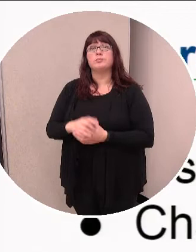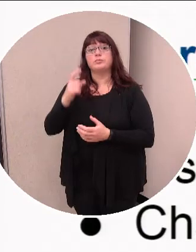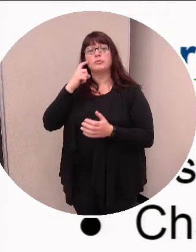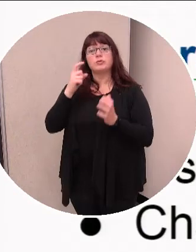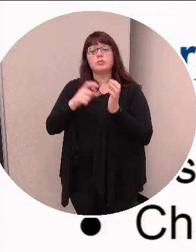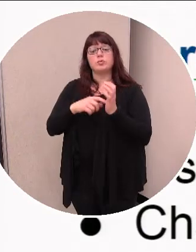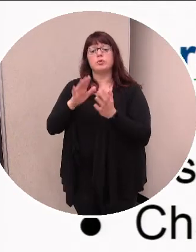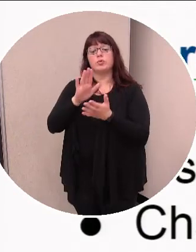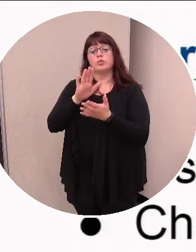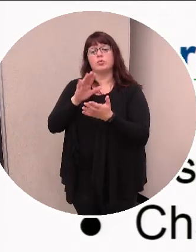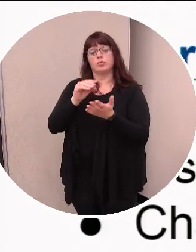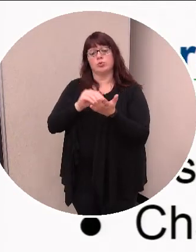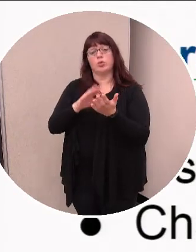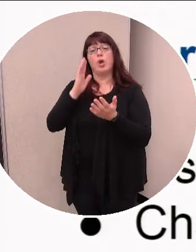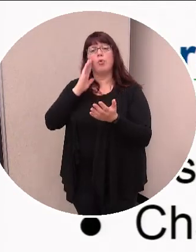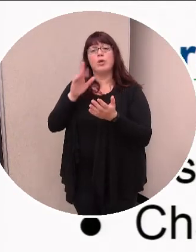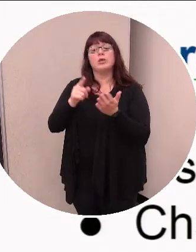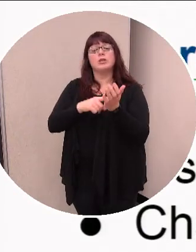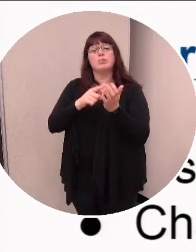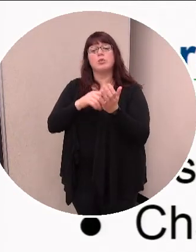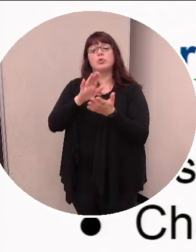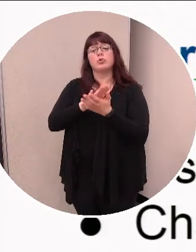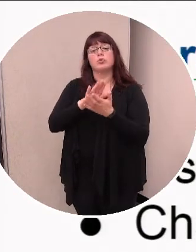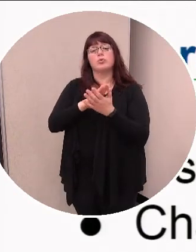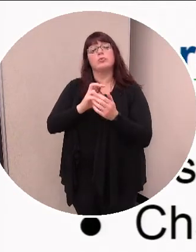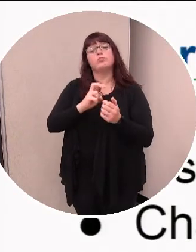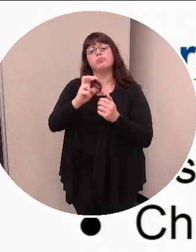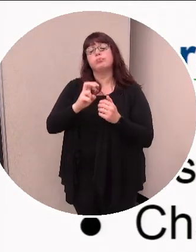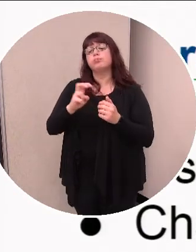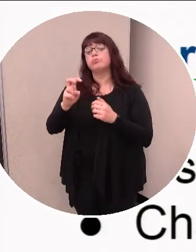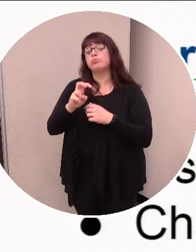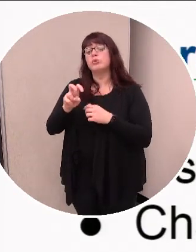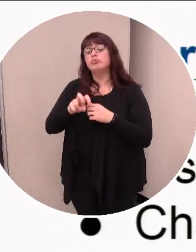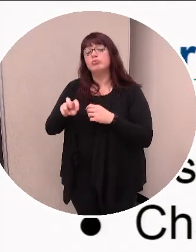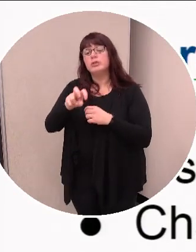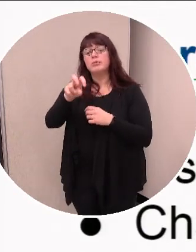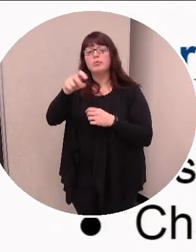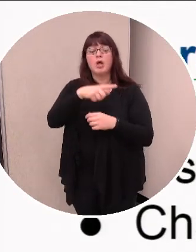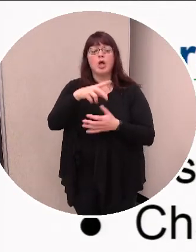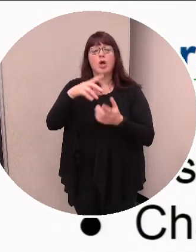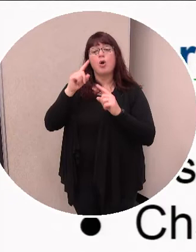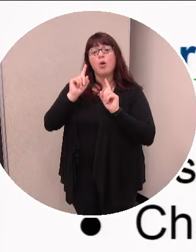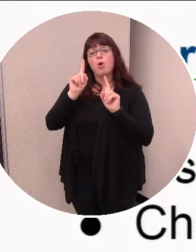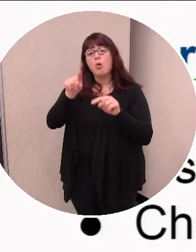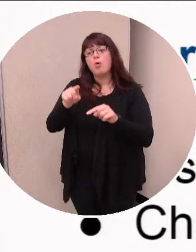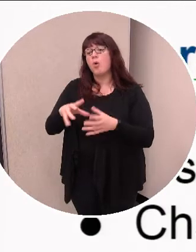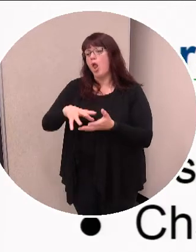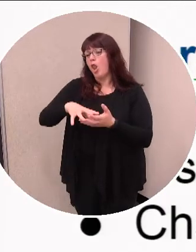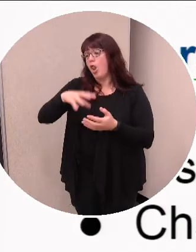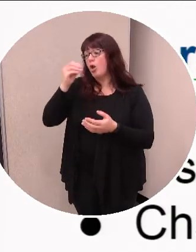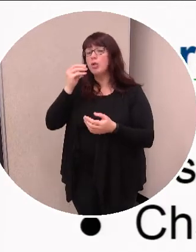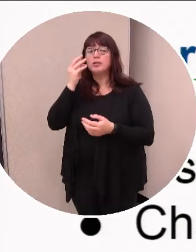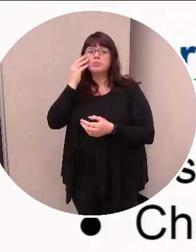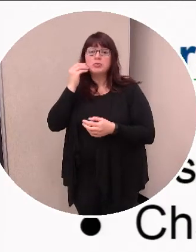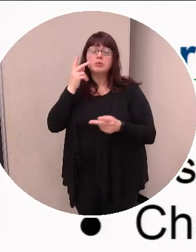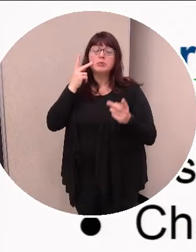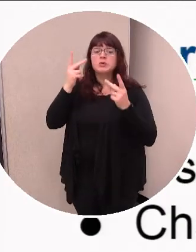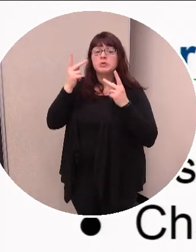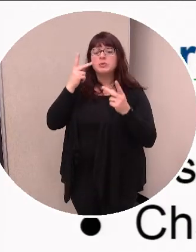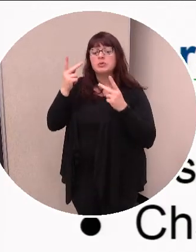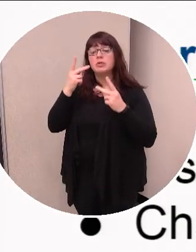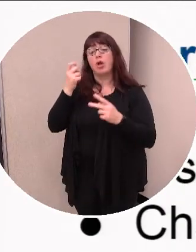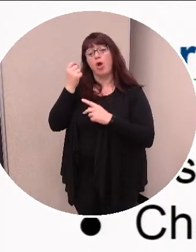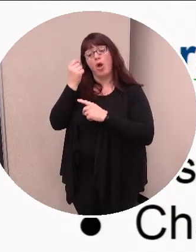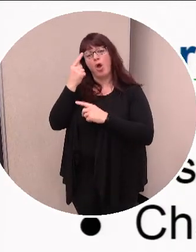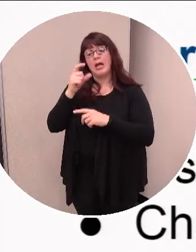trips that occur in a given year, and these folks are going and learning and experiencing the world, but there have to be